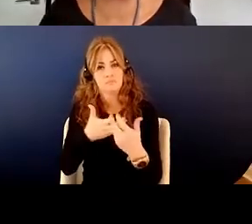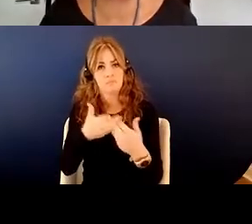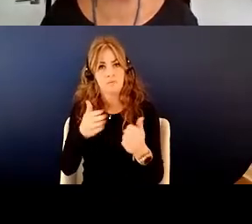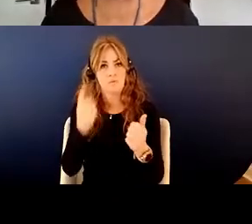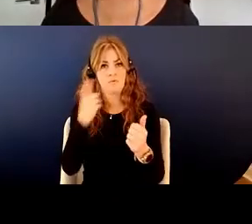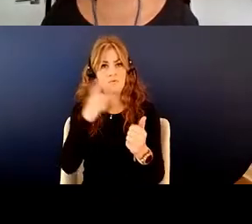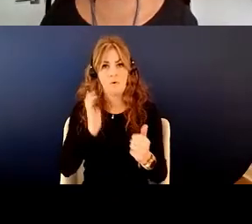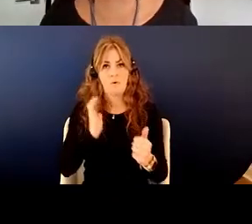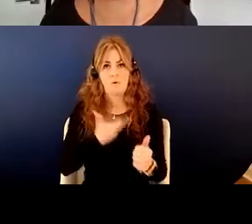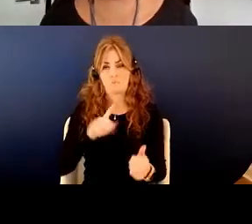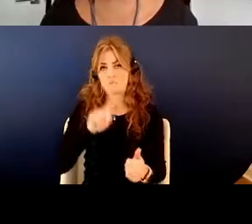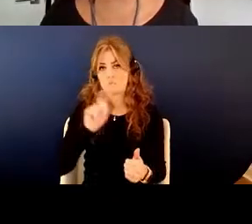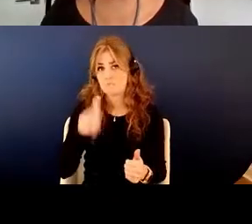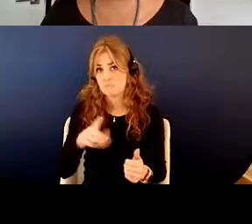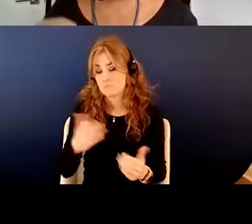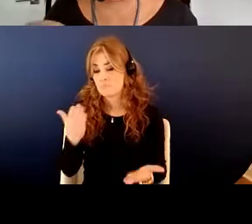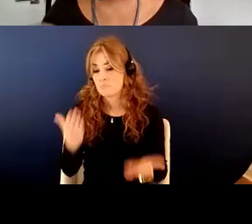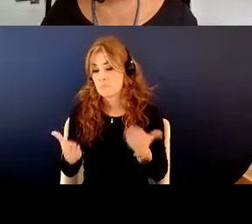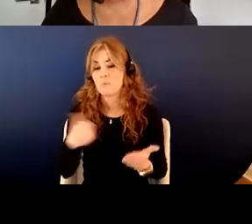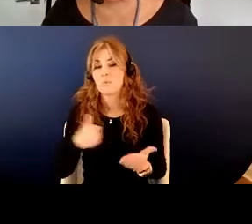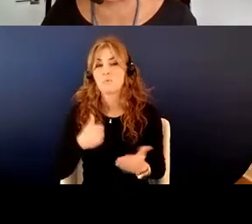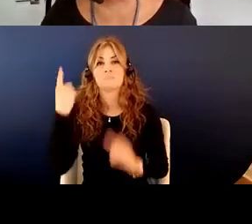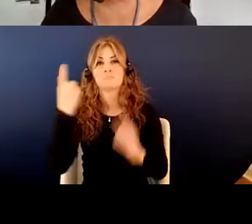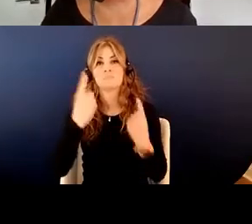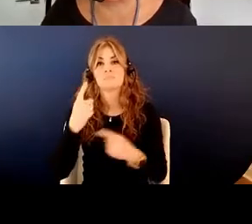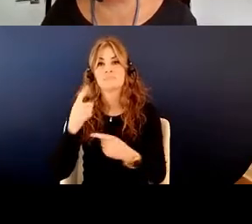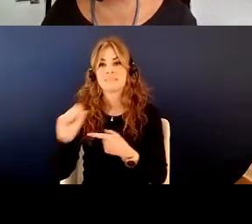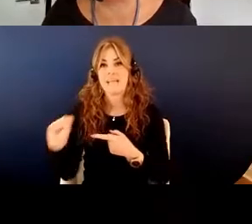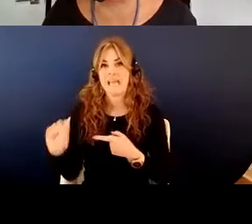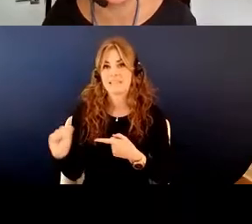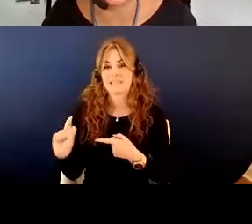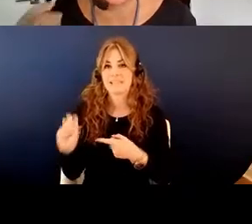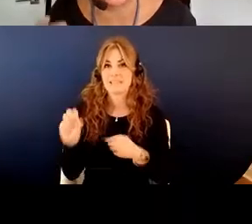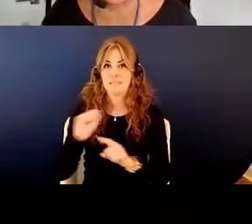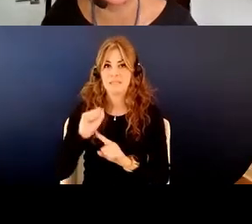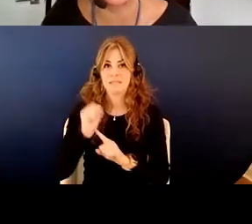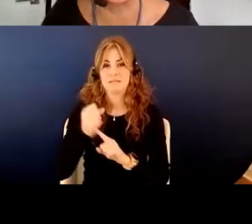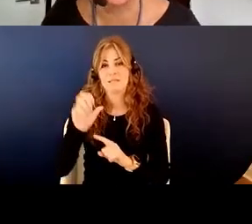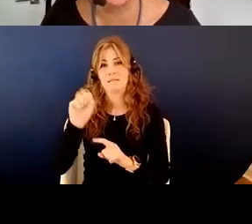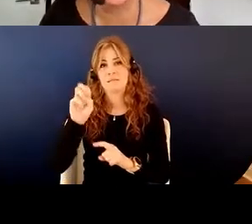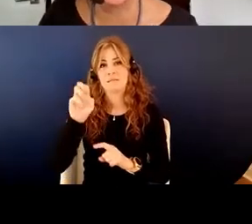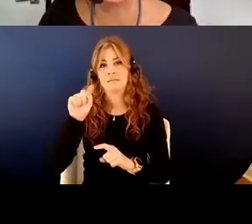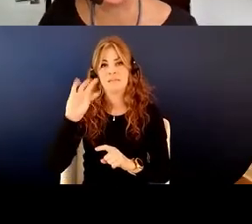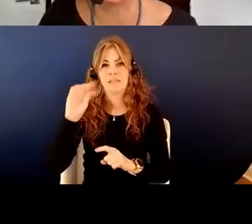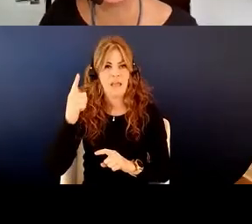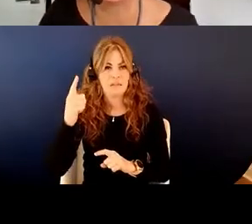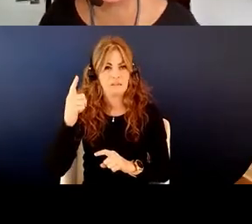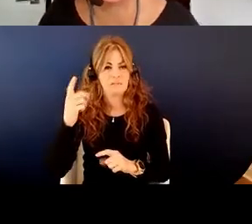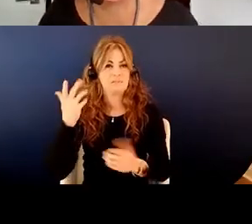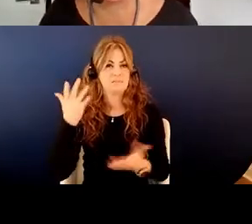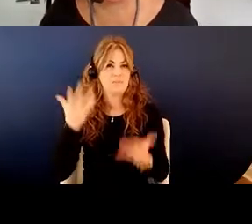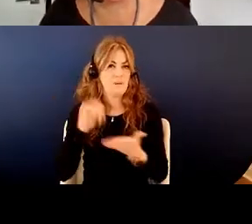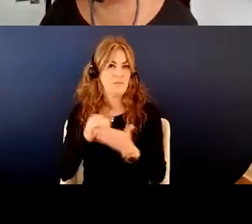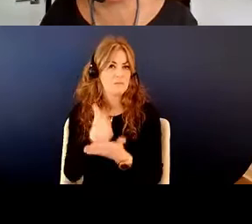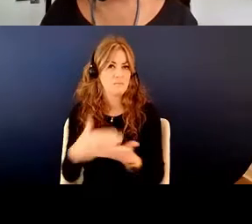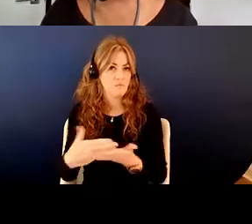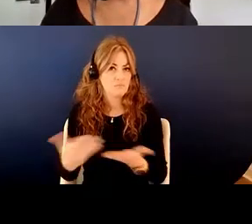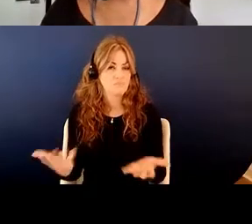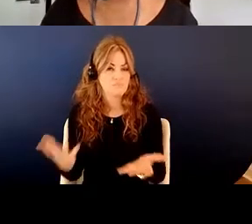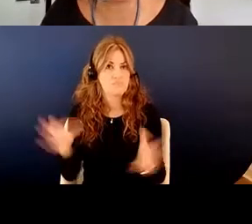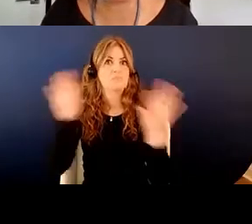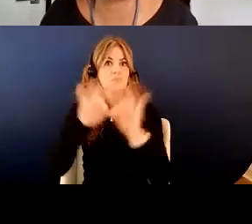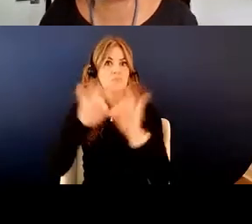And sometimes we might think about, some people think about S as also settings, if that's a relevant piece of your systematic review.